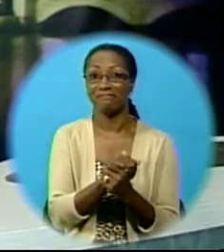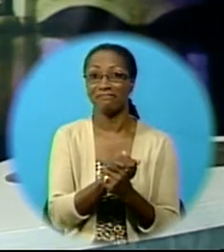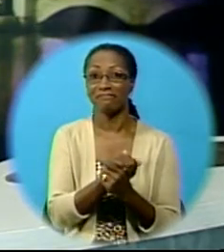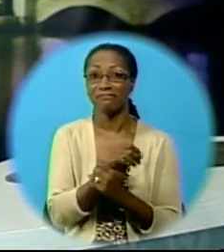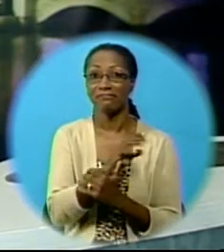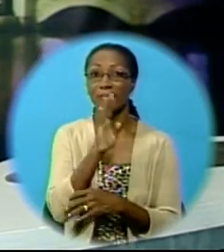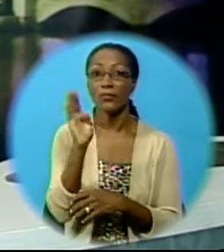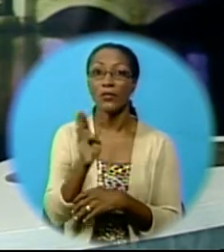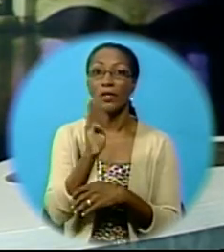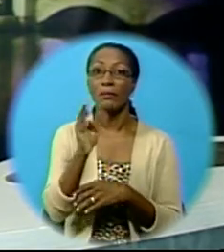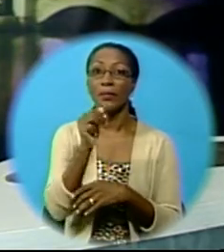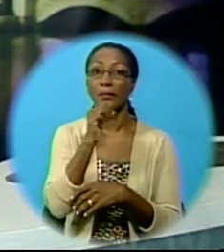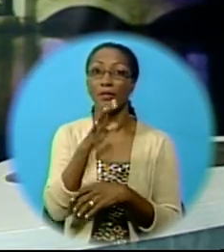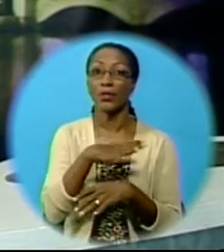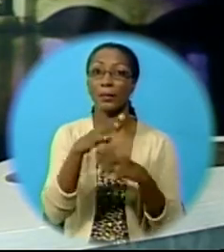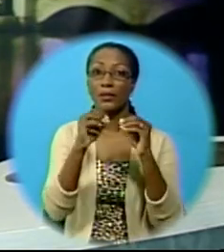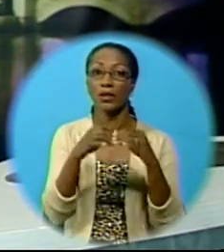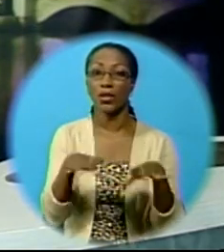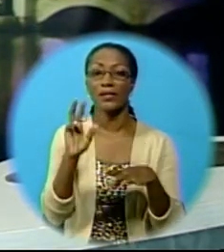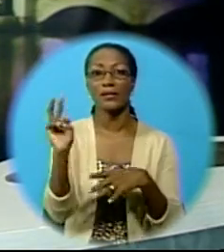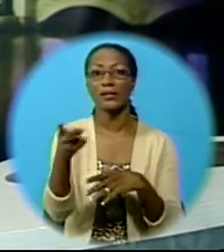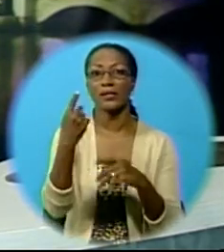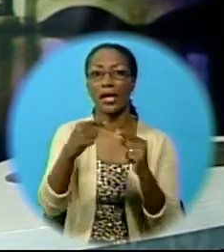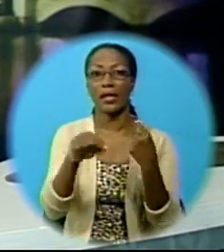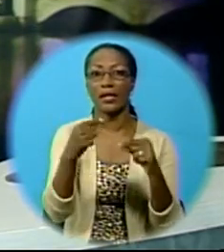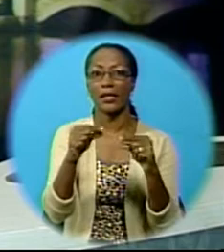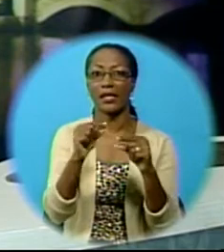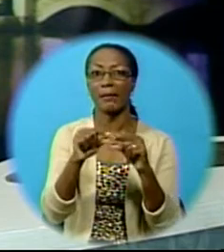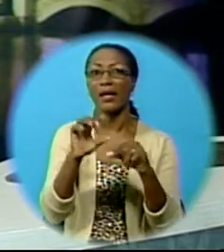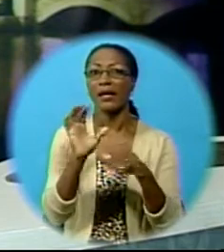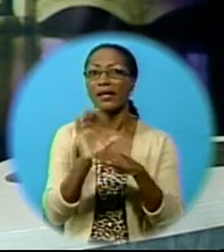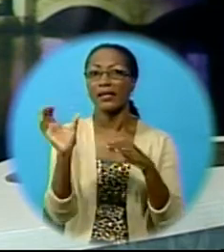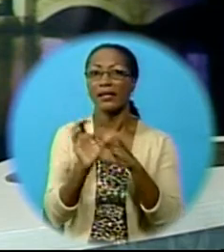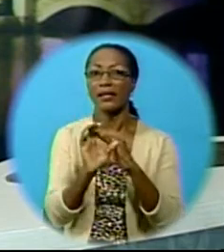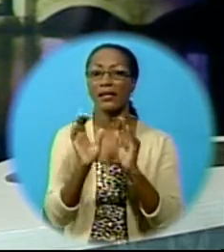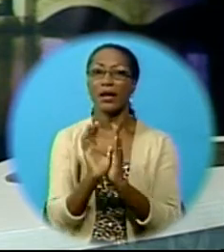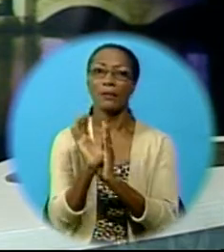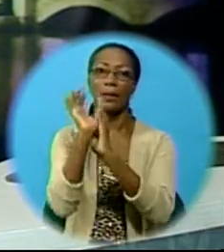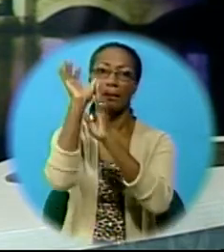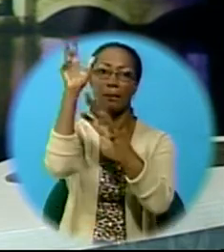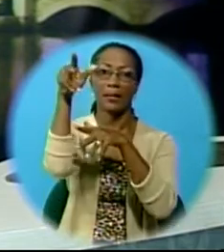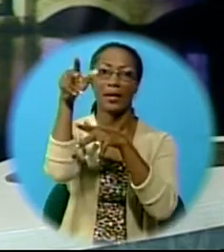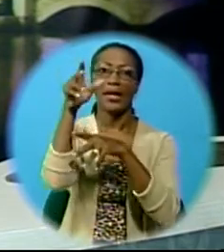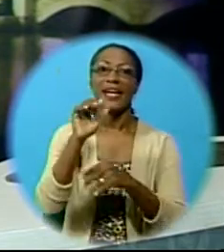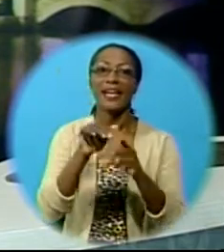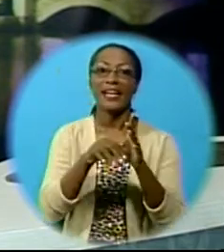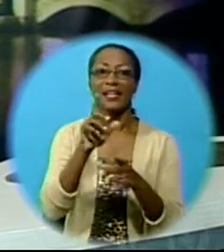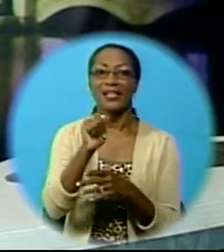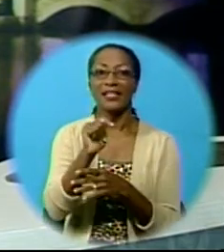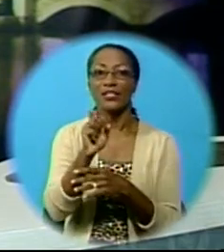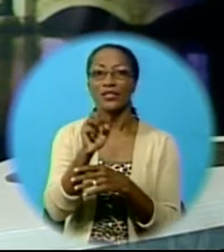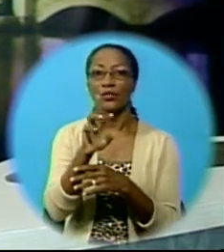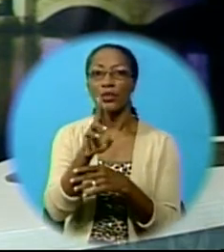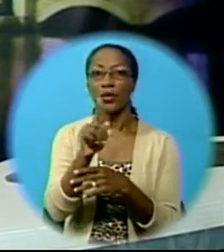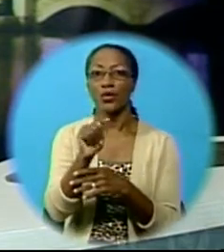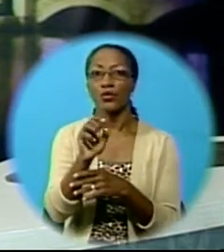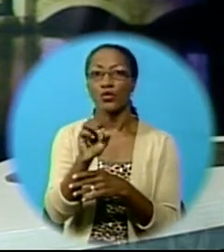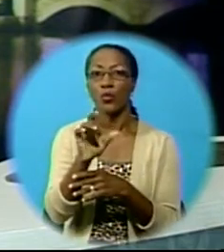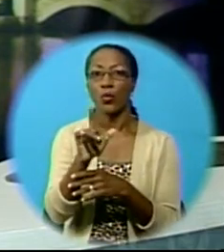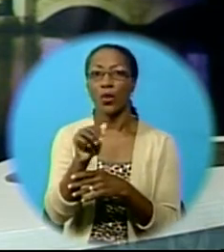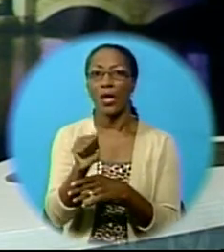Barbados women have lost their second game at the Caribbean Basketball Confederation Championships in Tortola. The Bajans